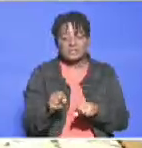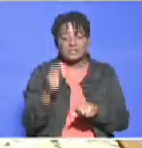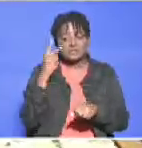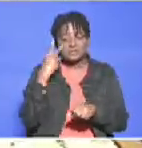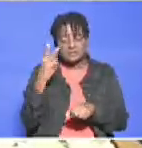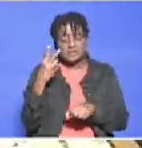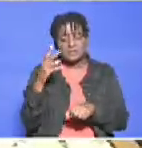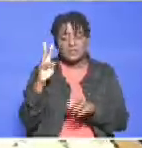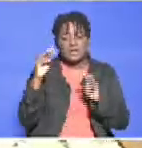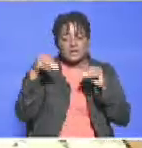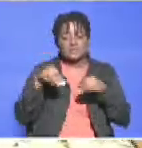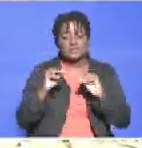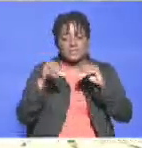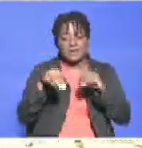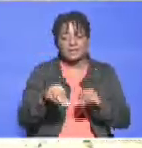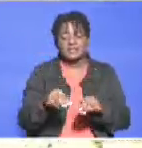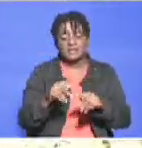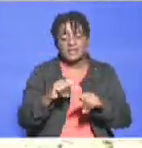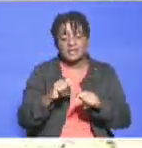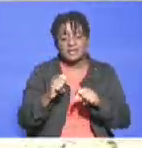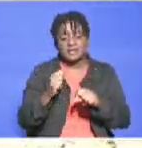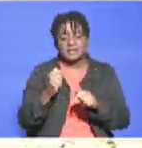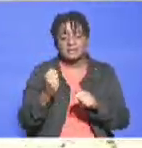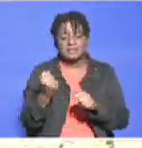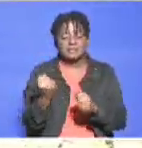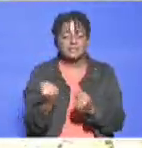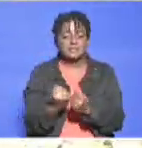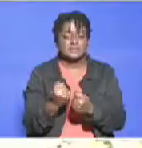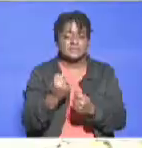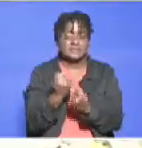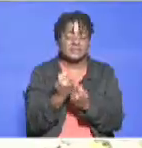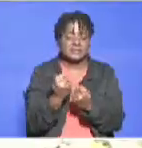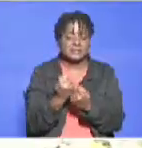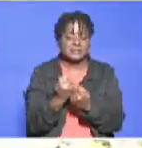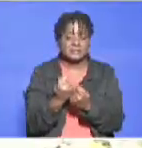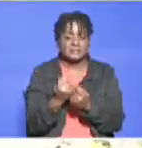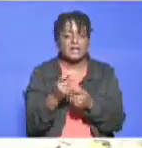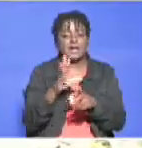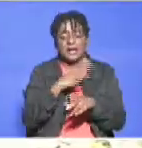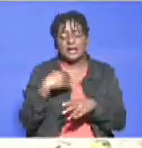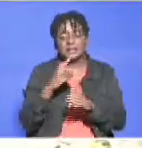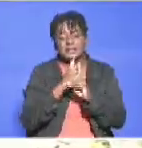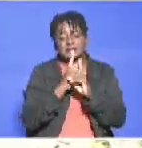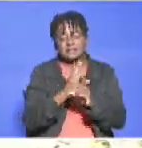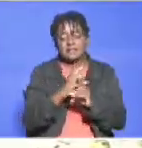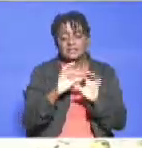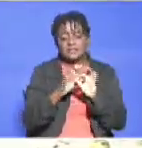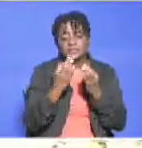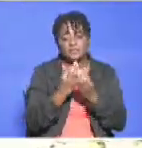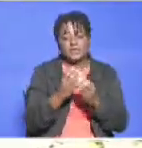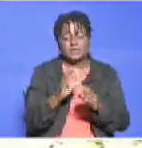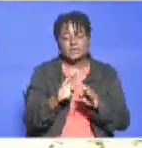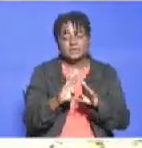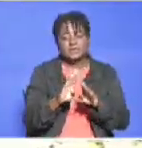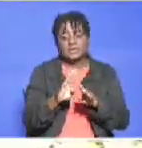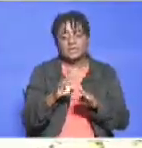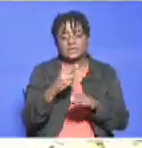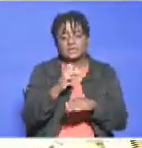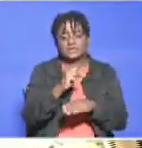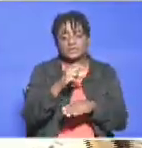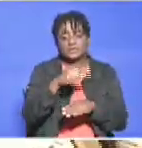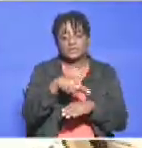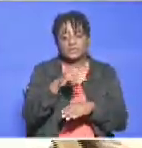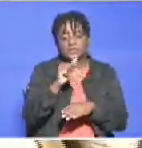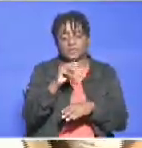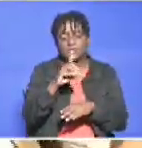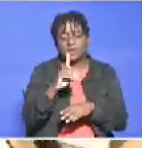our maritime assets from the Harbor Patrol Unit and the Defense Force Base, Squadron Operations Department, conducting maritime search and